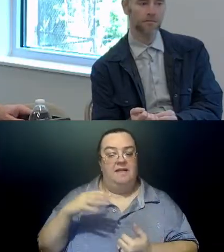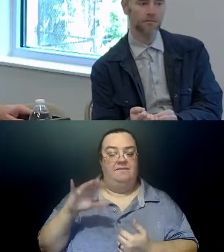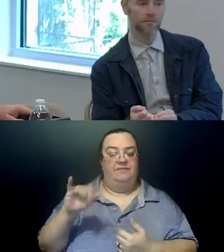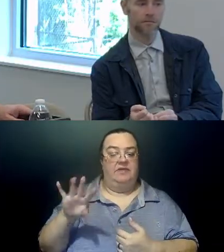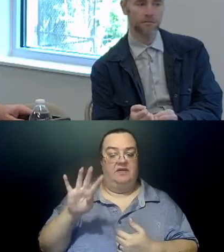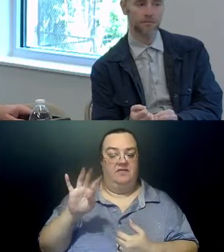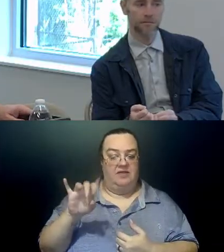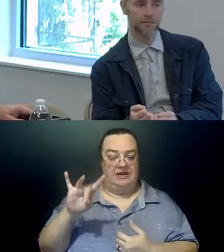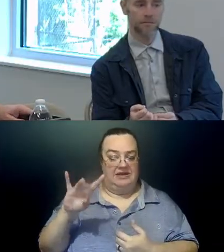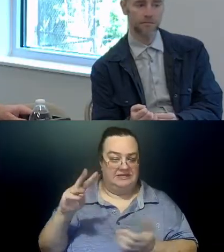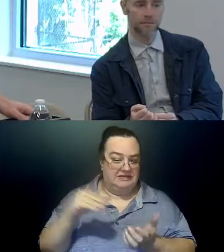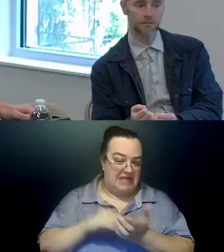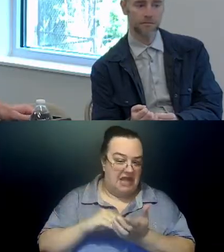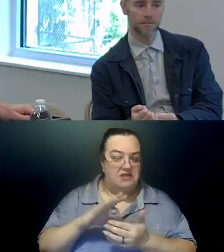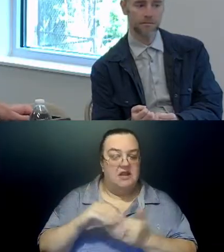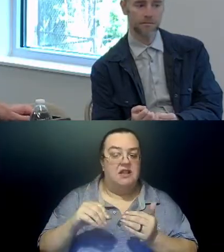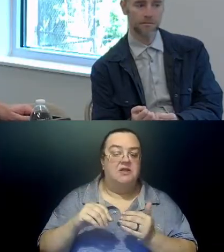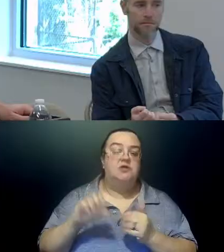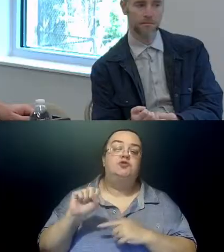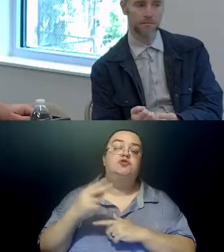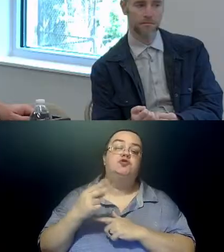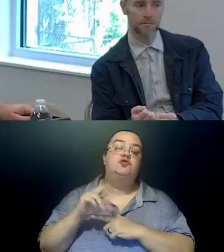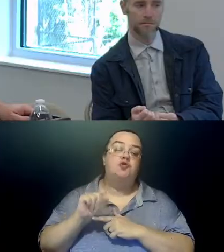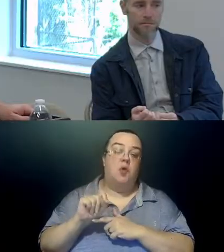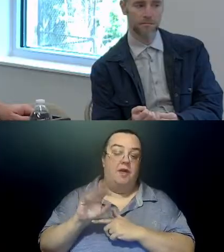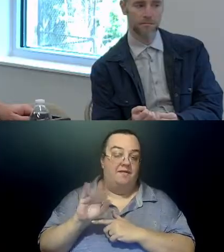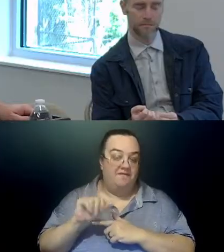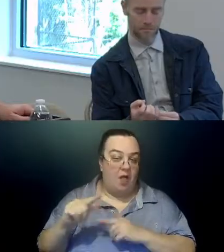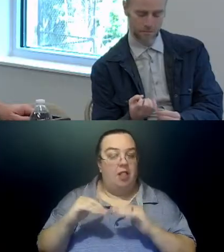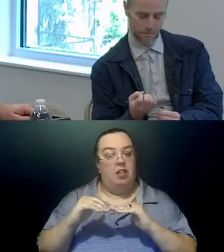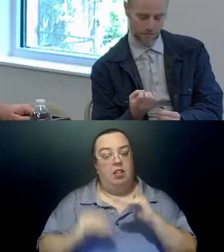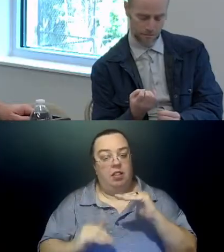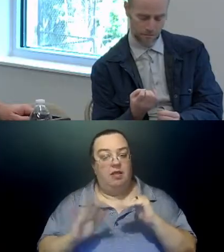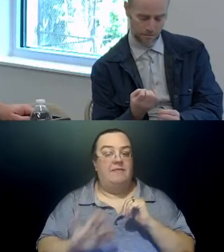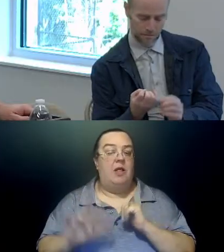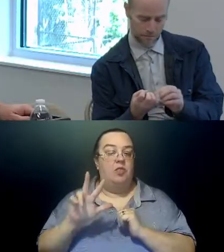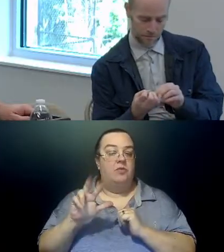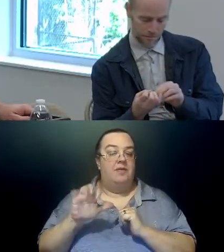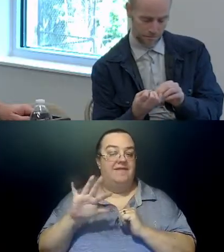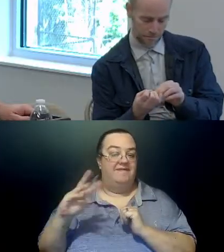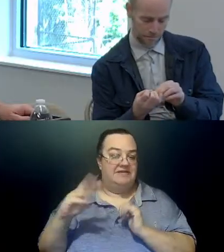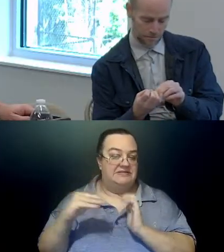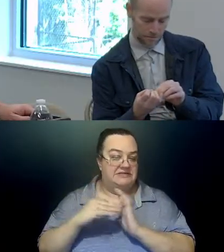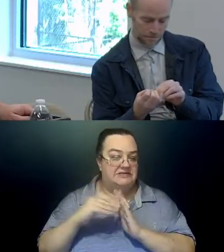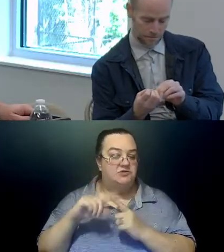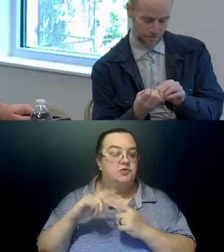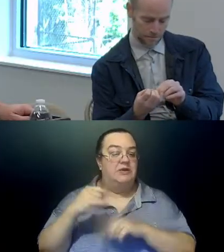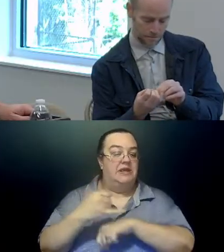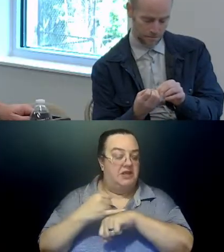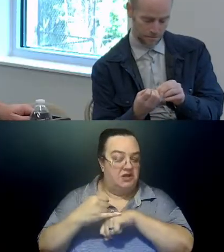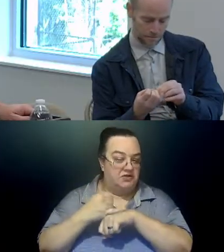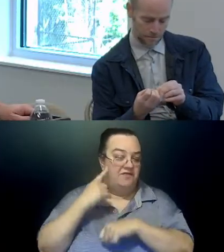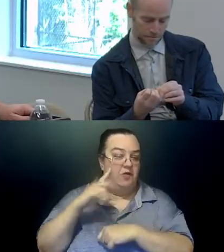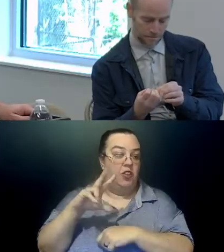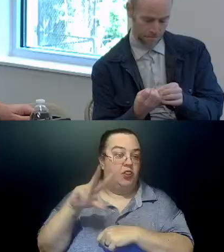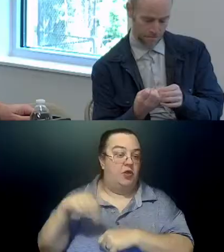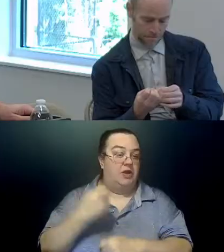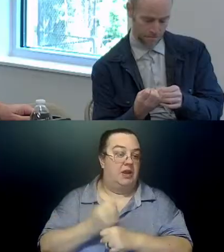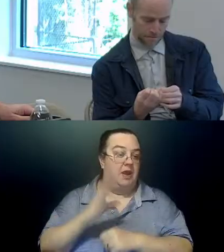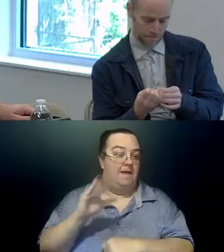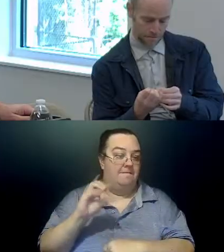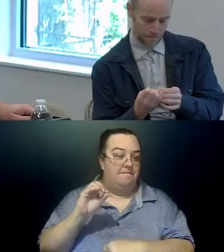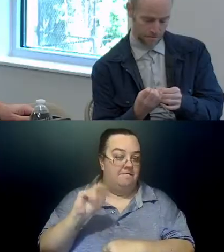deficit, shortfall, about 356 is going to interest of a 30-year bond that's not on